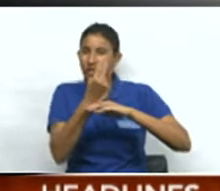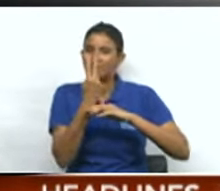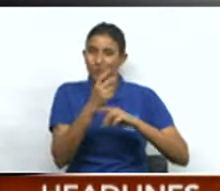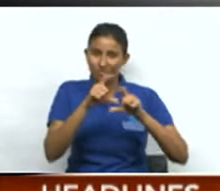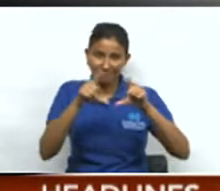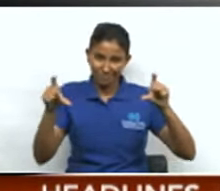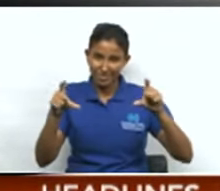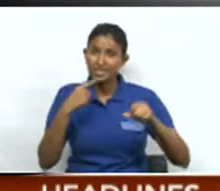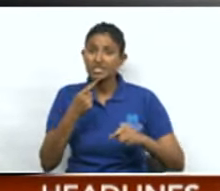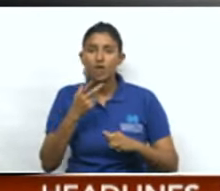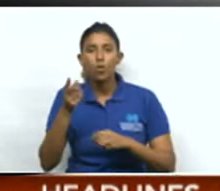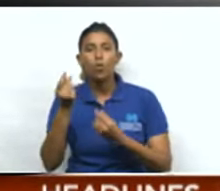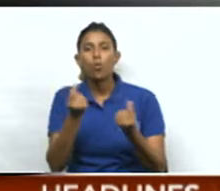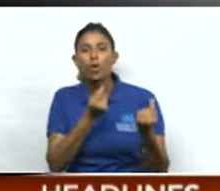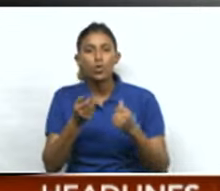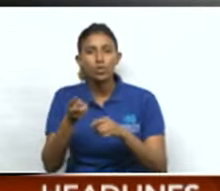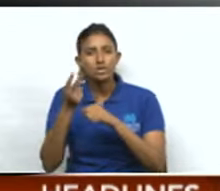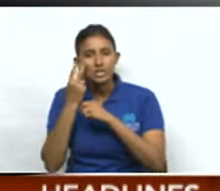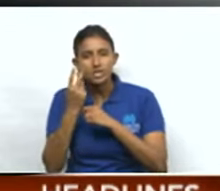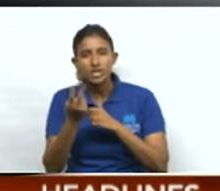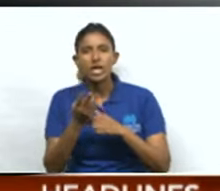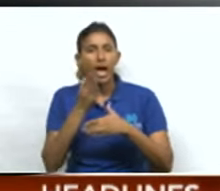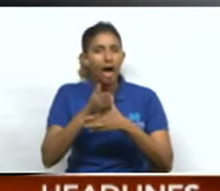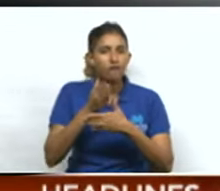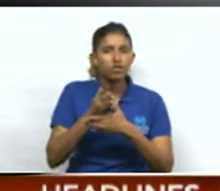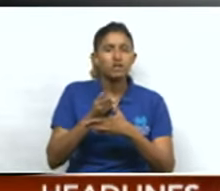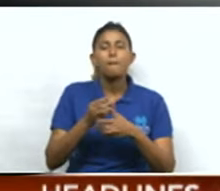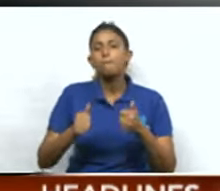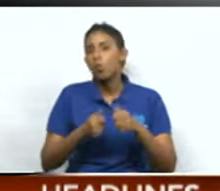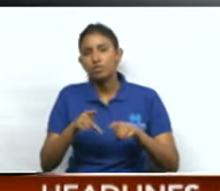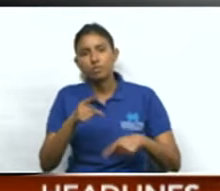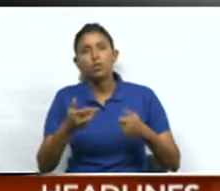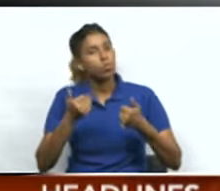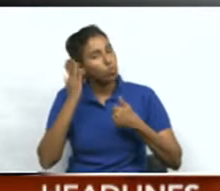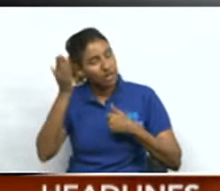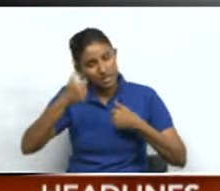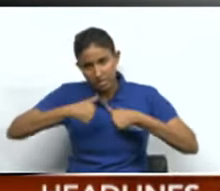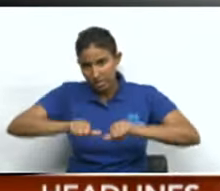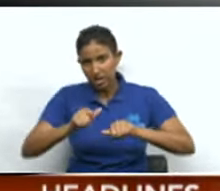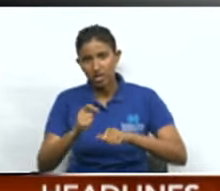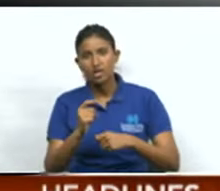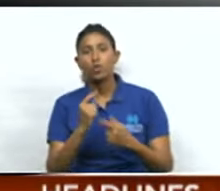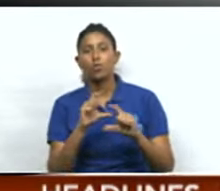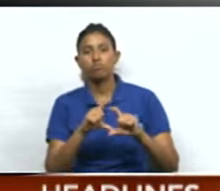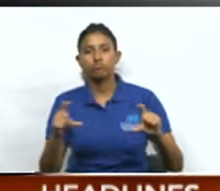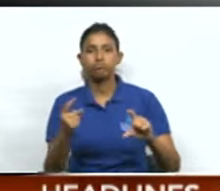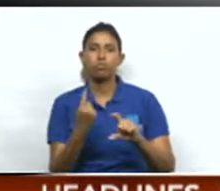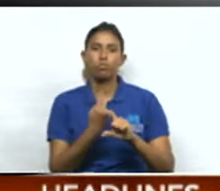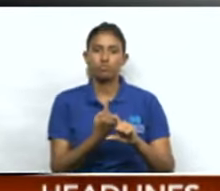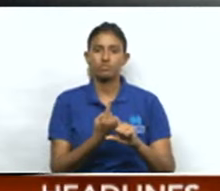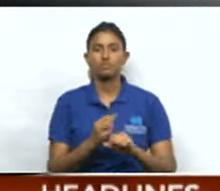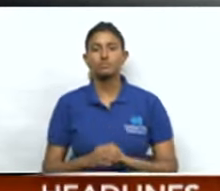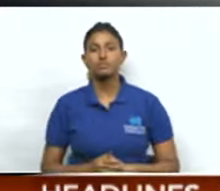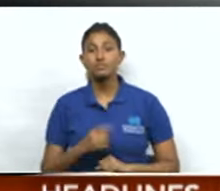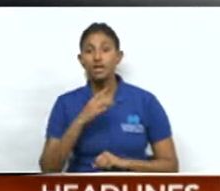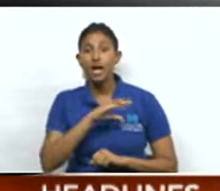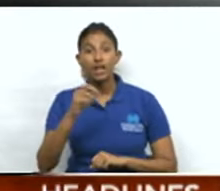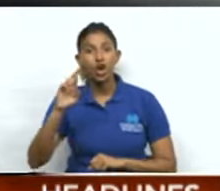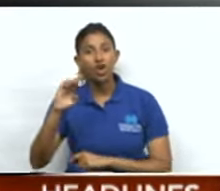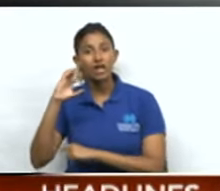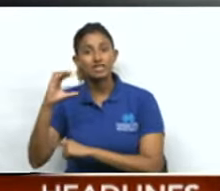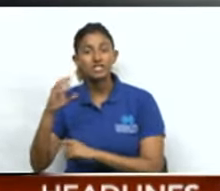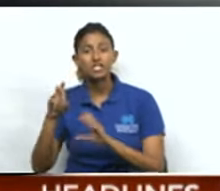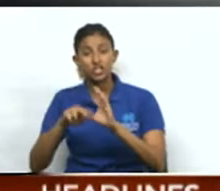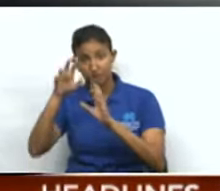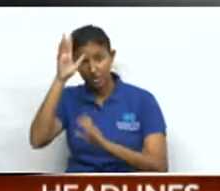average usage and most customers will remain in the second tier. And with the Christmas season around the corner, RIC Chairman Dawn Callender said there